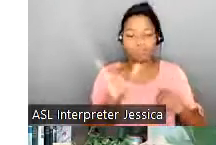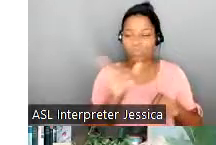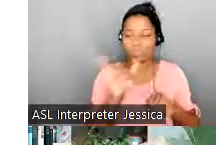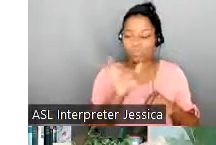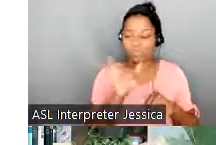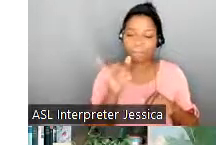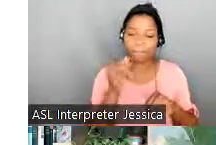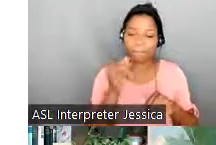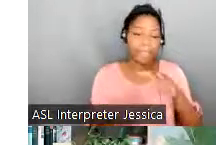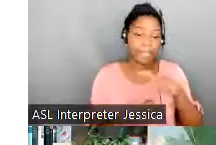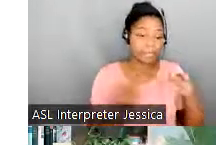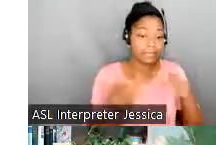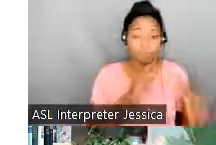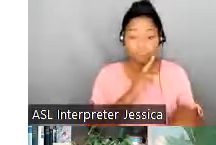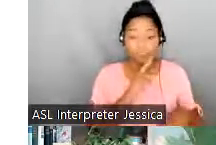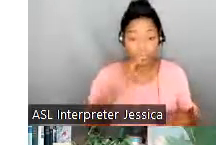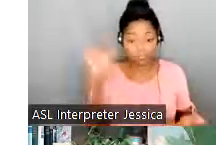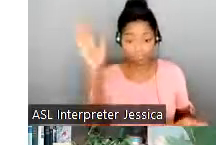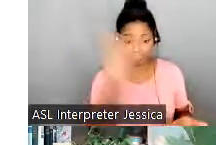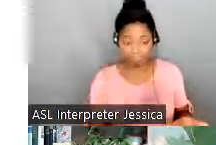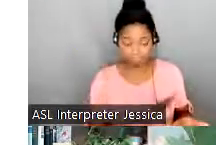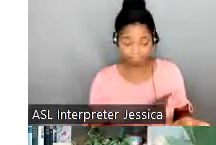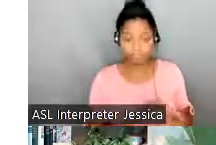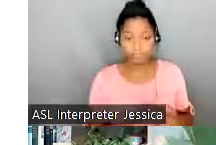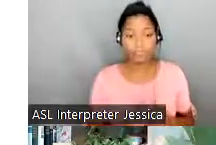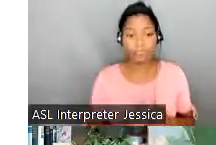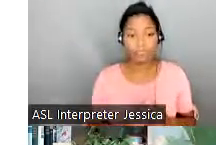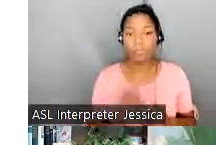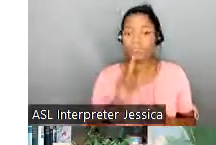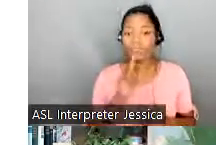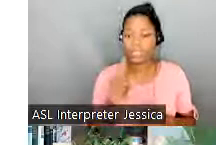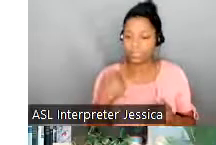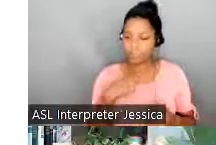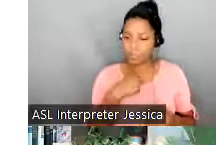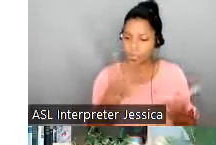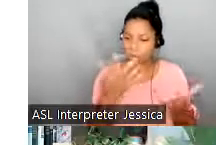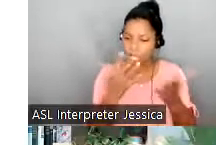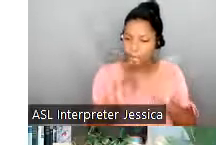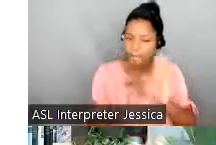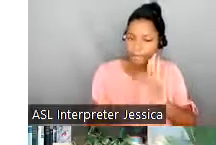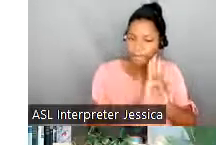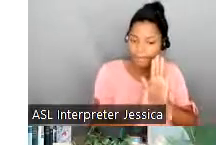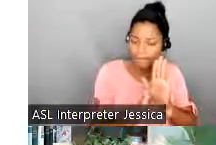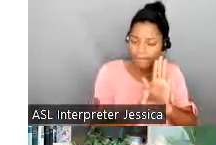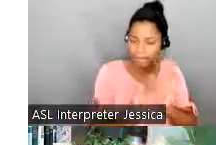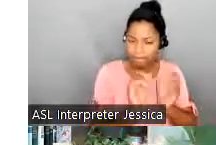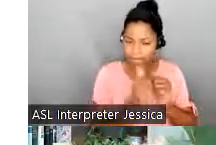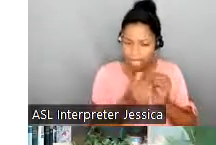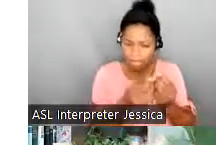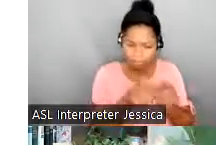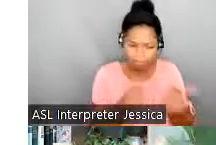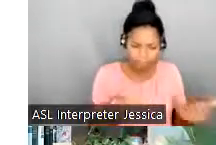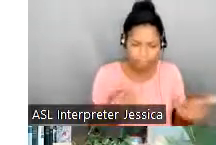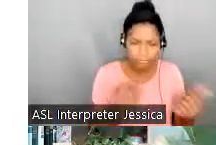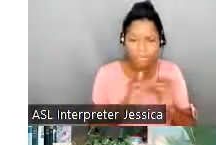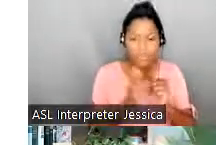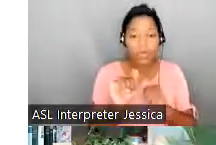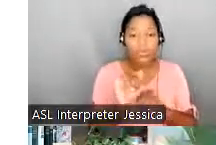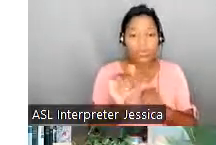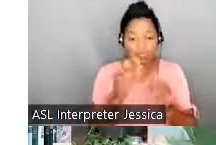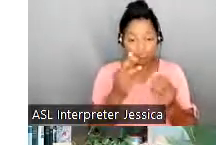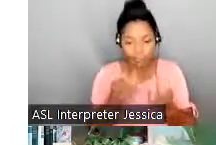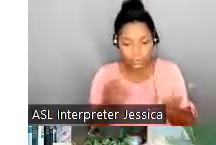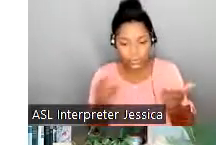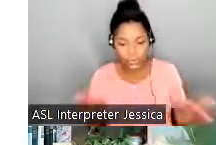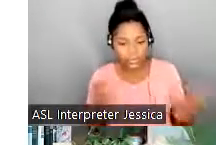and loneliness. Engaged focuses on identifying, developing, and disseminating resources and best practices to